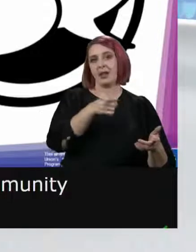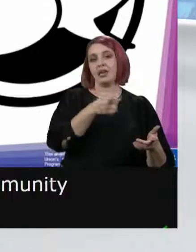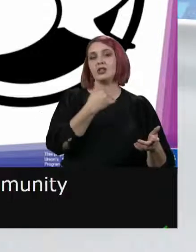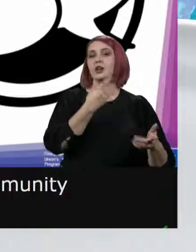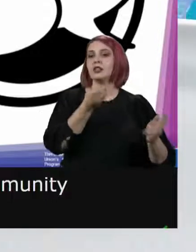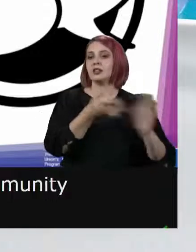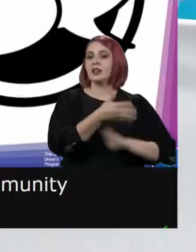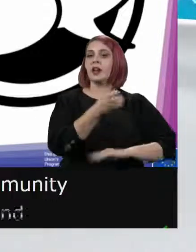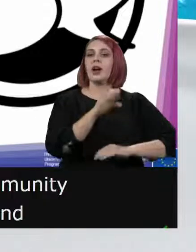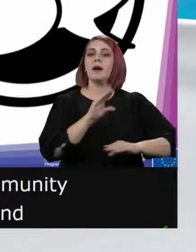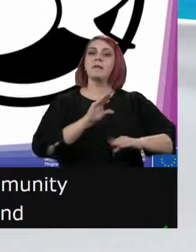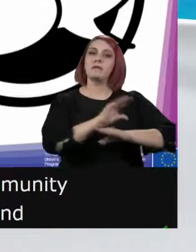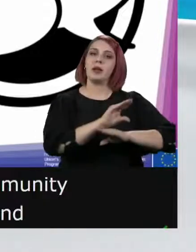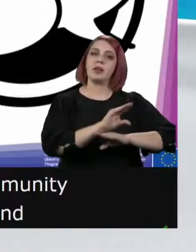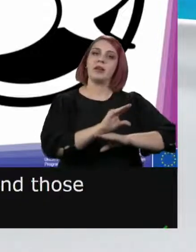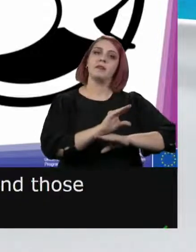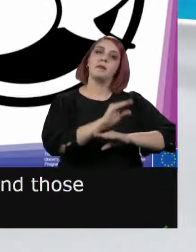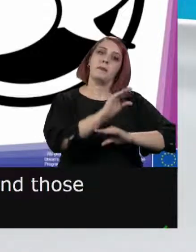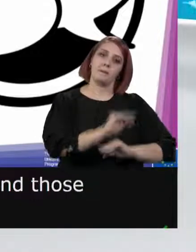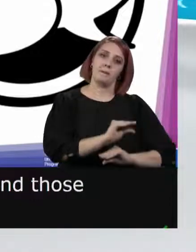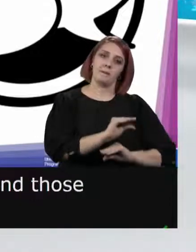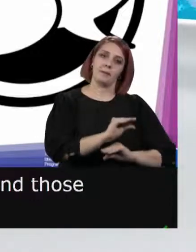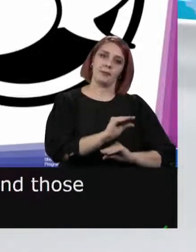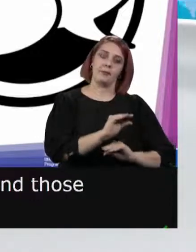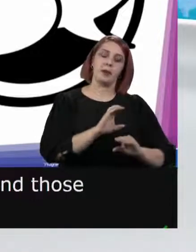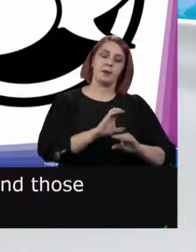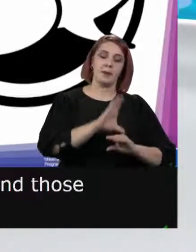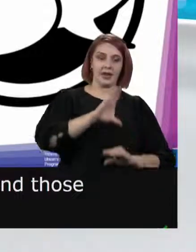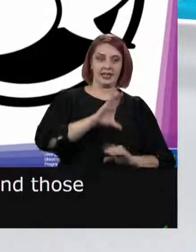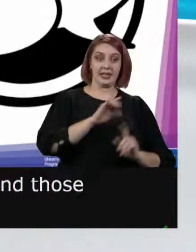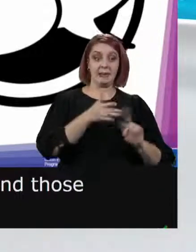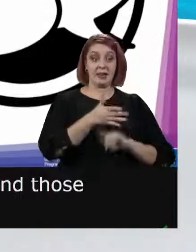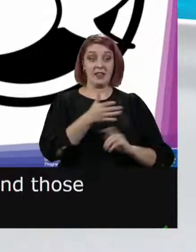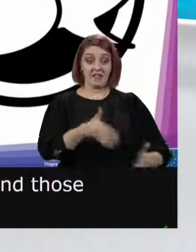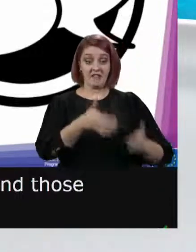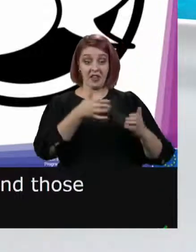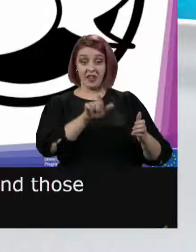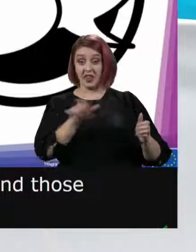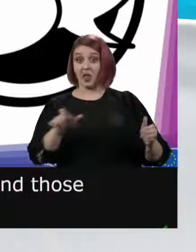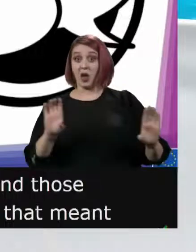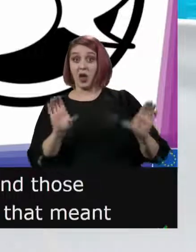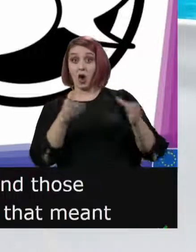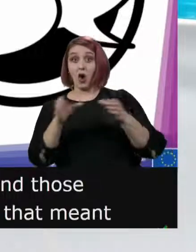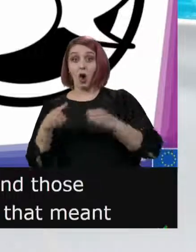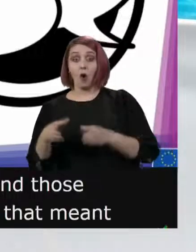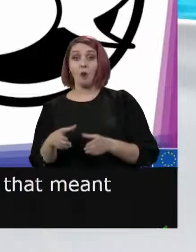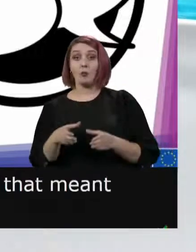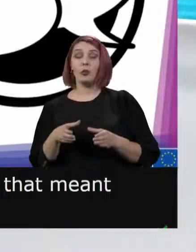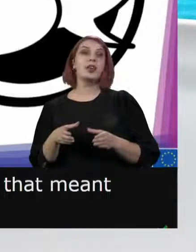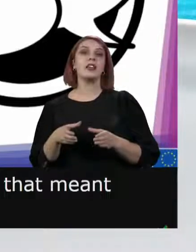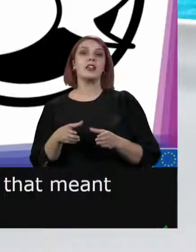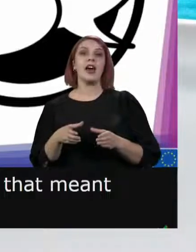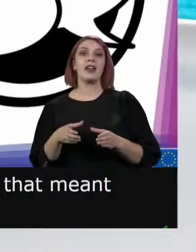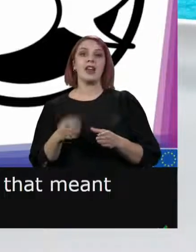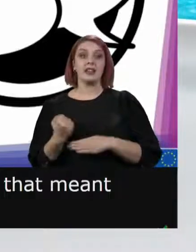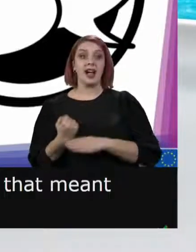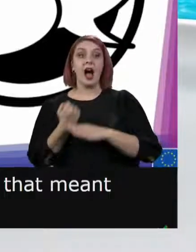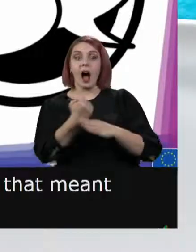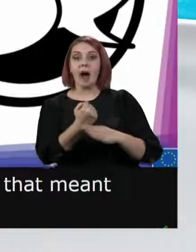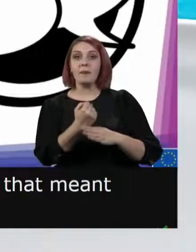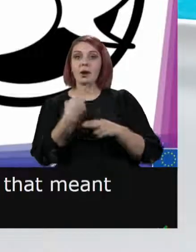political and social support. And that meant support from the wider community within which people with disabilities live.